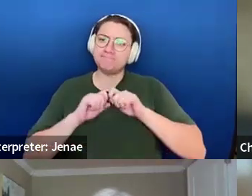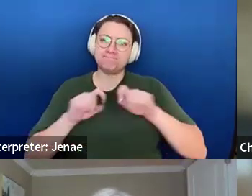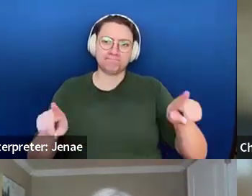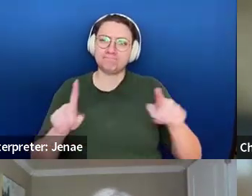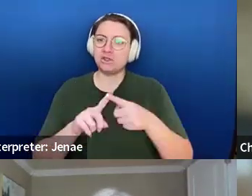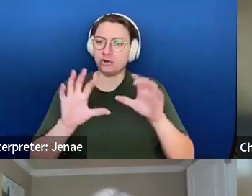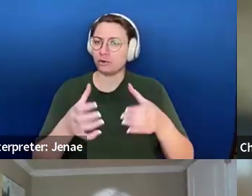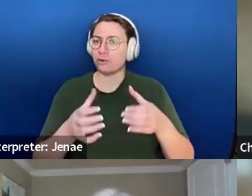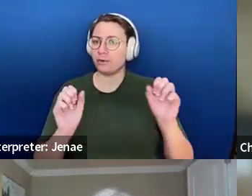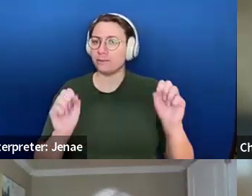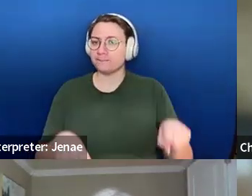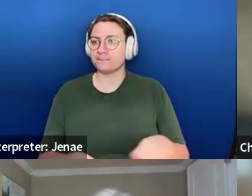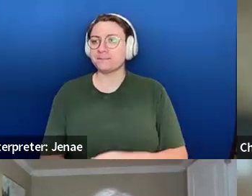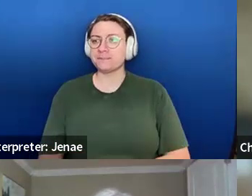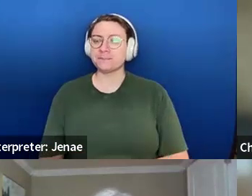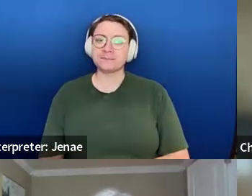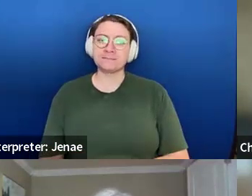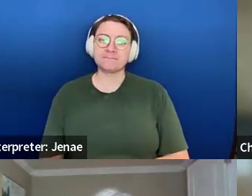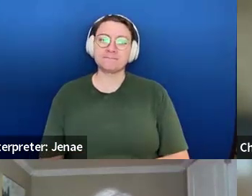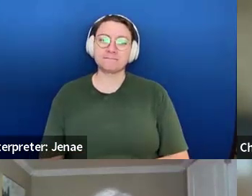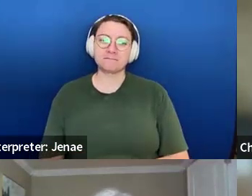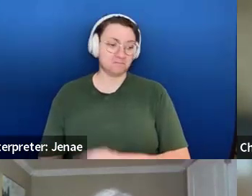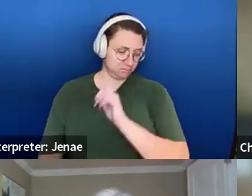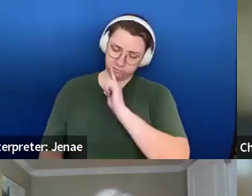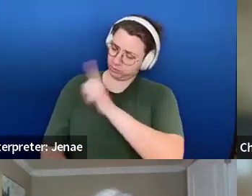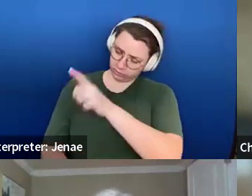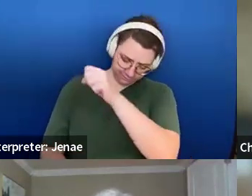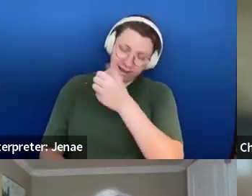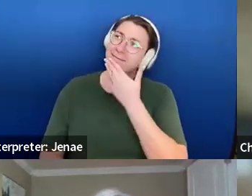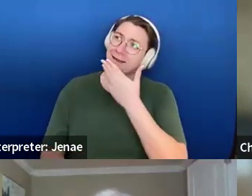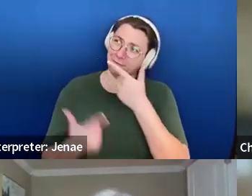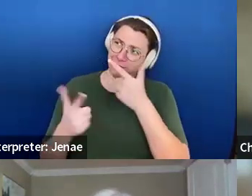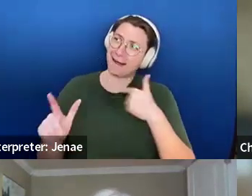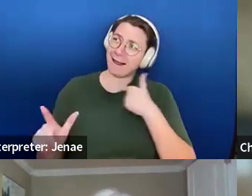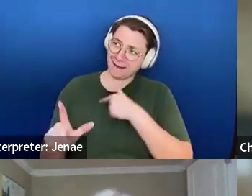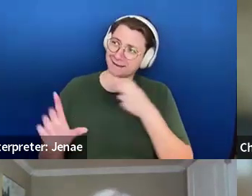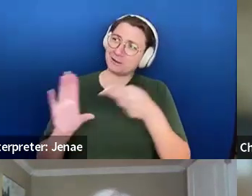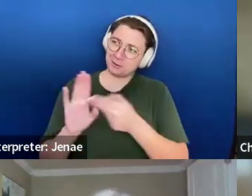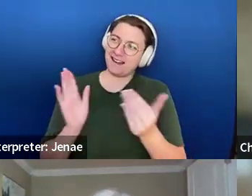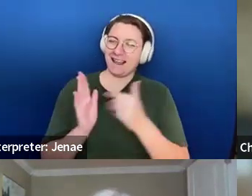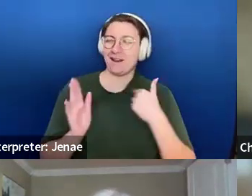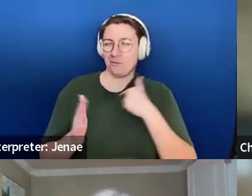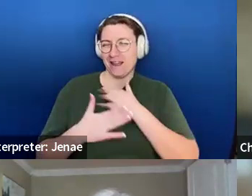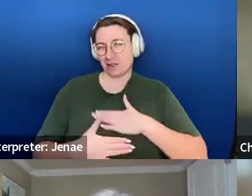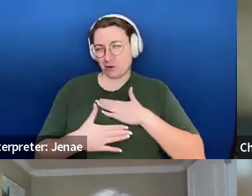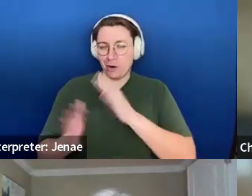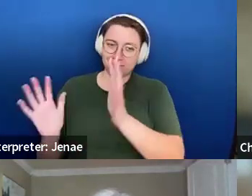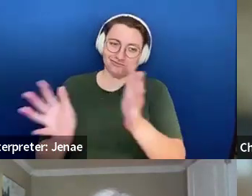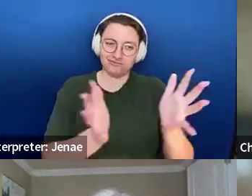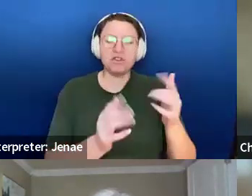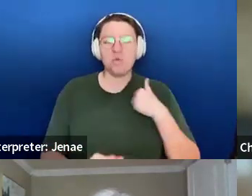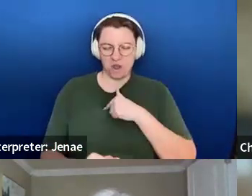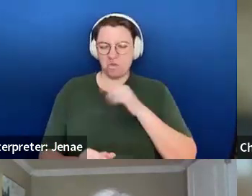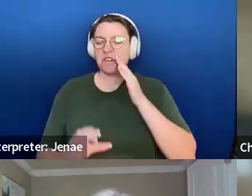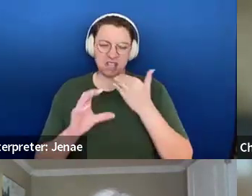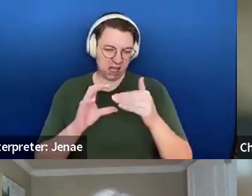group here too. Absolutely. Yeah. And thanks for having us on again. We really enjoy chatting with everyone here. Yeah, we'll put emails